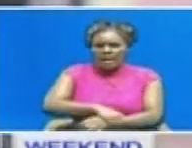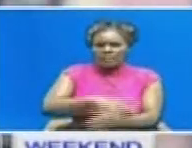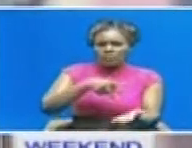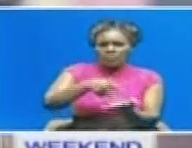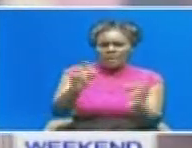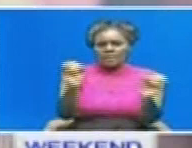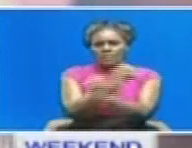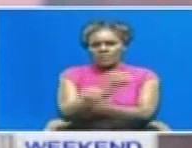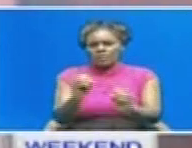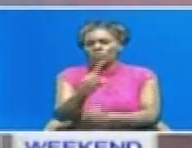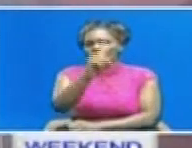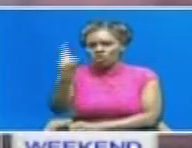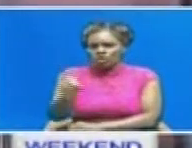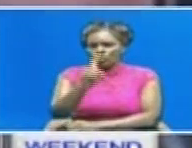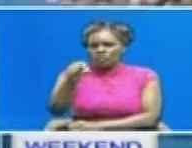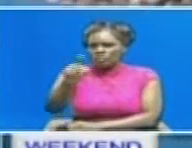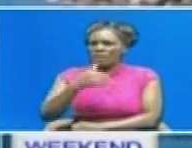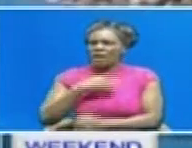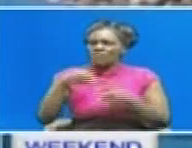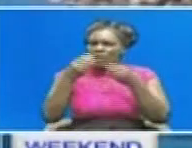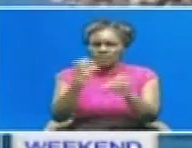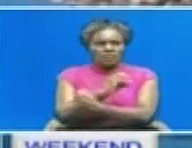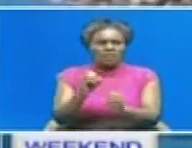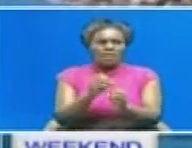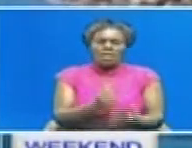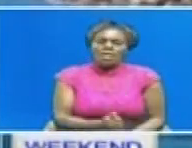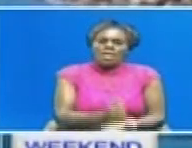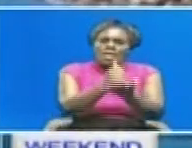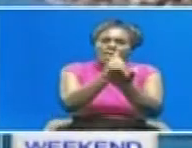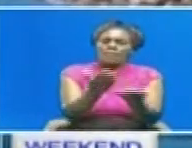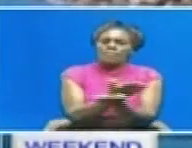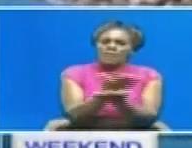any answers to questions pertaining the attack.